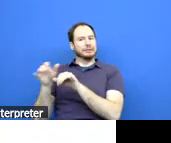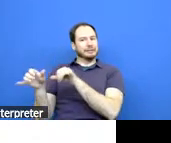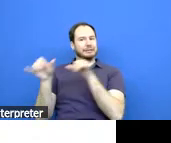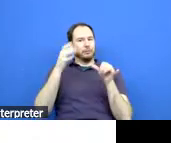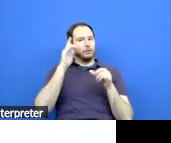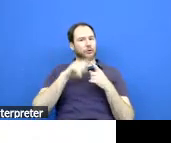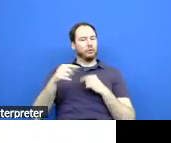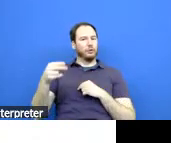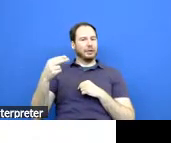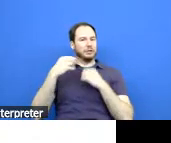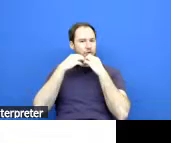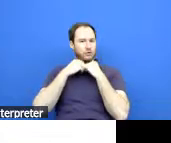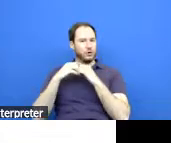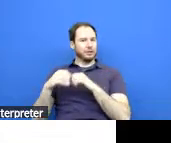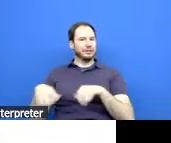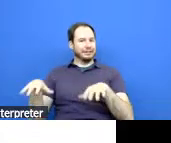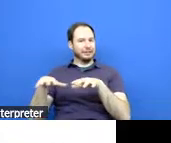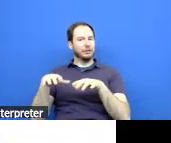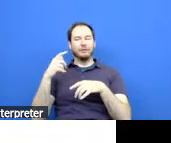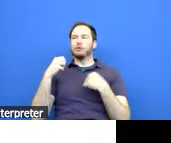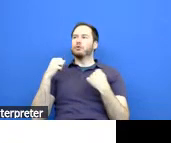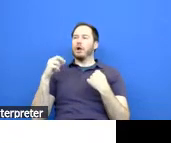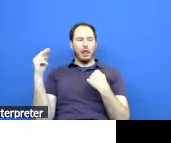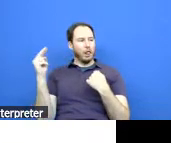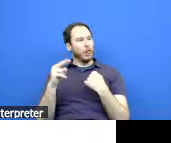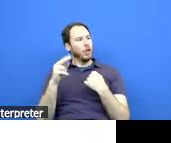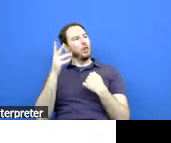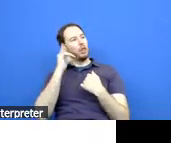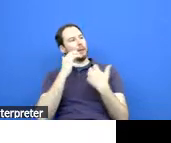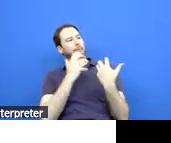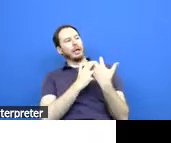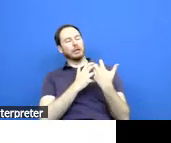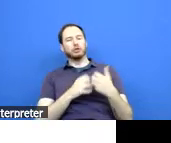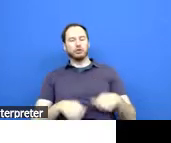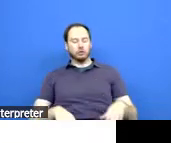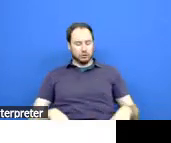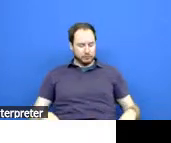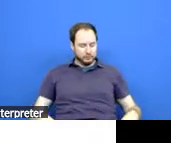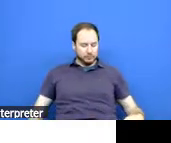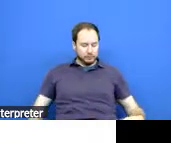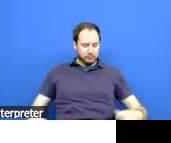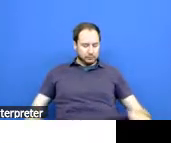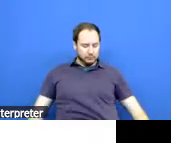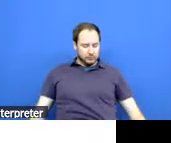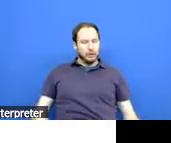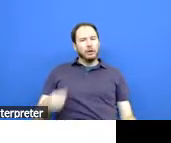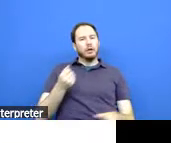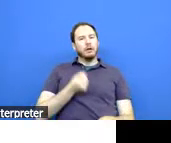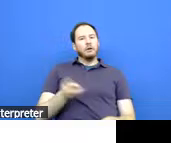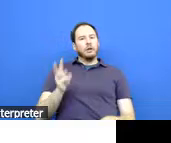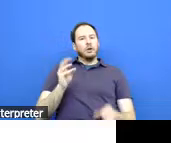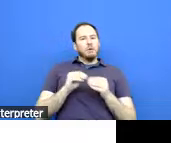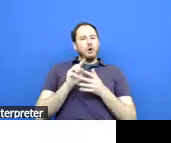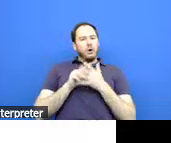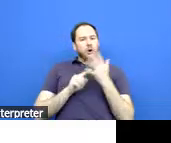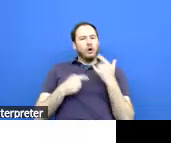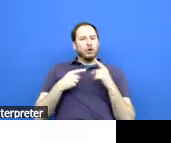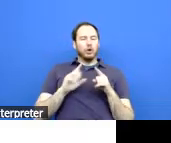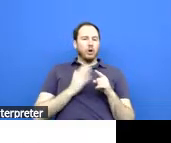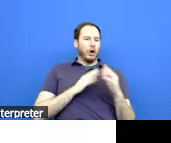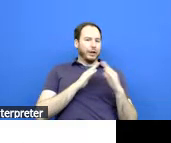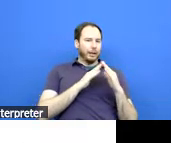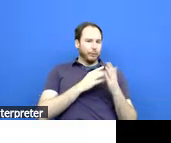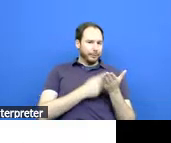one of the first buildings you see when you're driving by the complex. There's a couple other things got up in the neighborhood meeting, stormwater. I